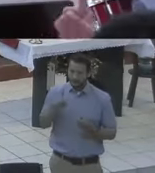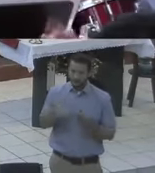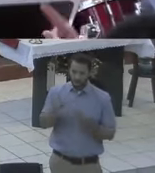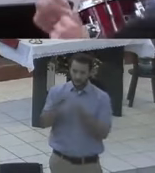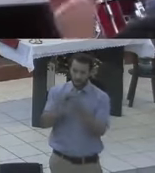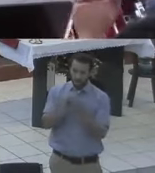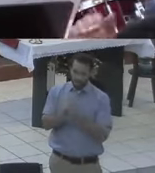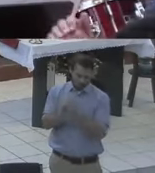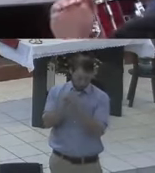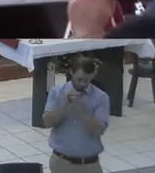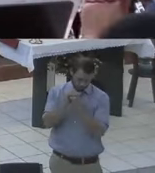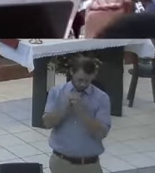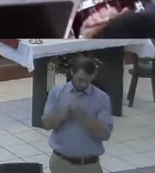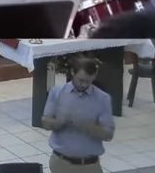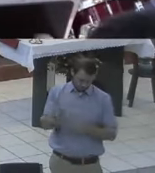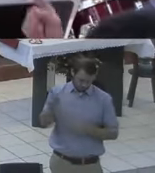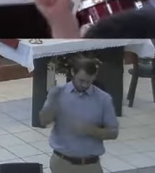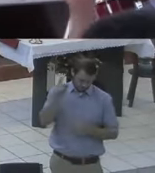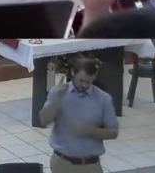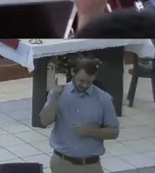voice to